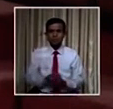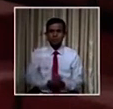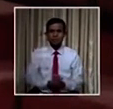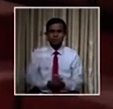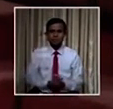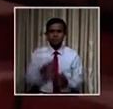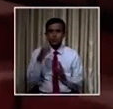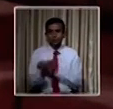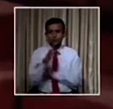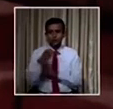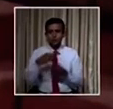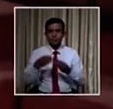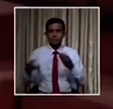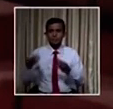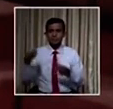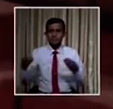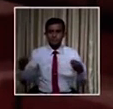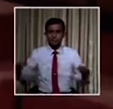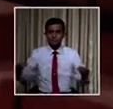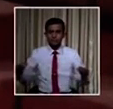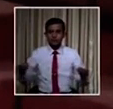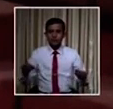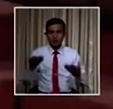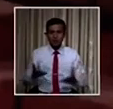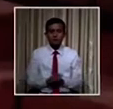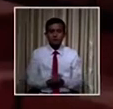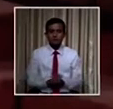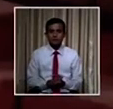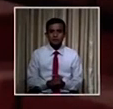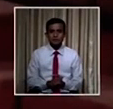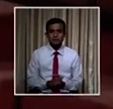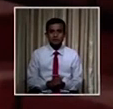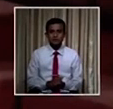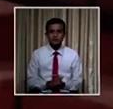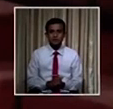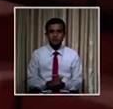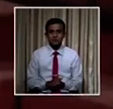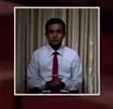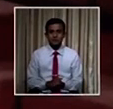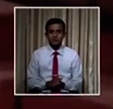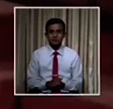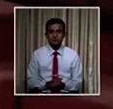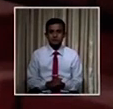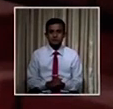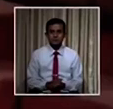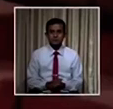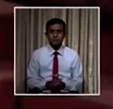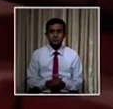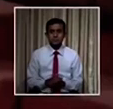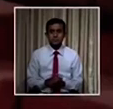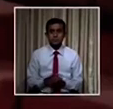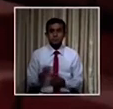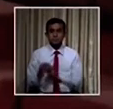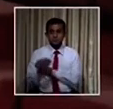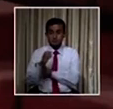there is legislative power devolved to the provinces on some matters, exclusively to the provinces,